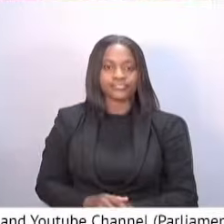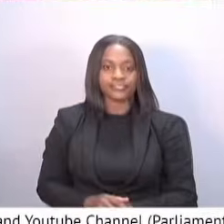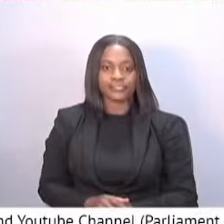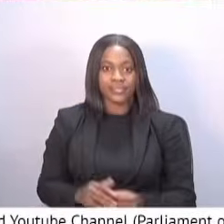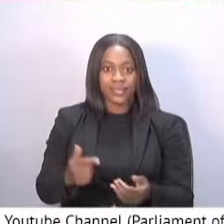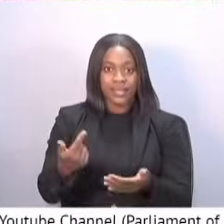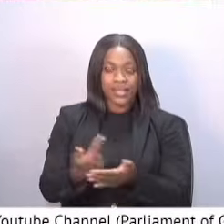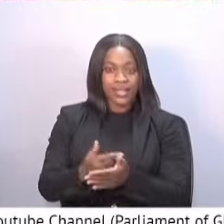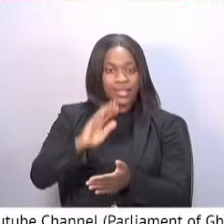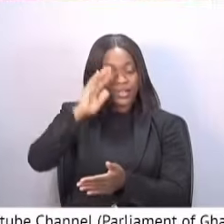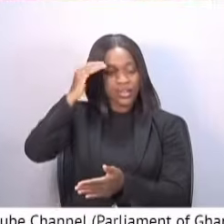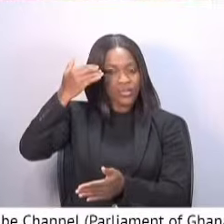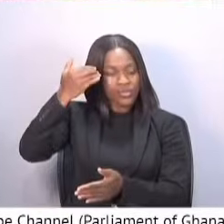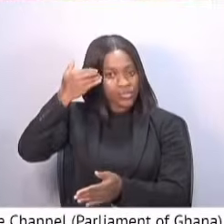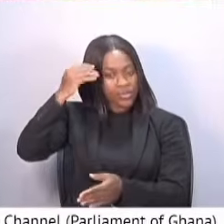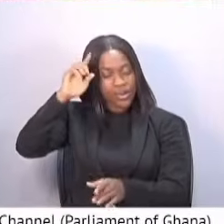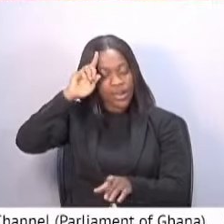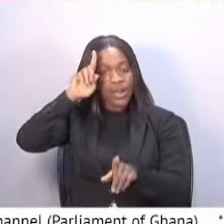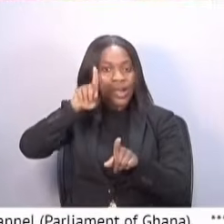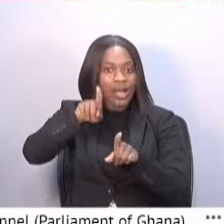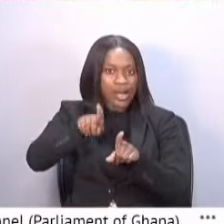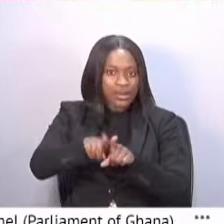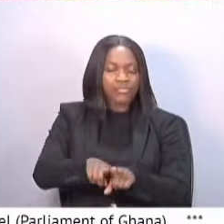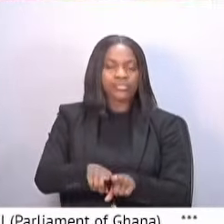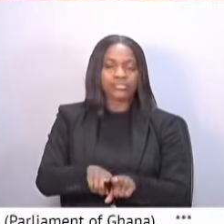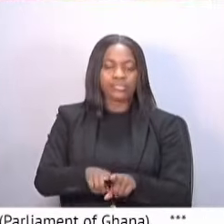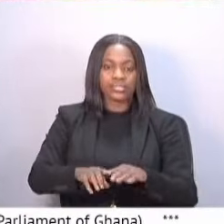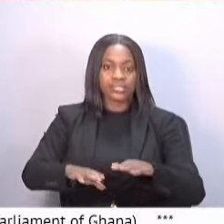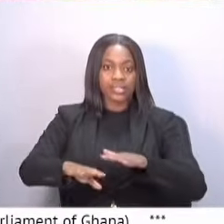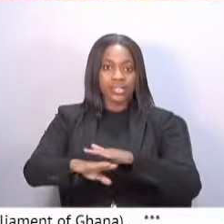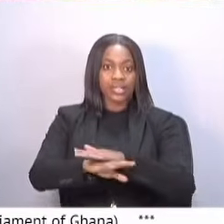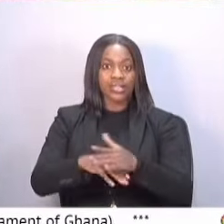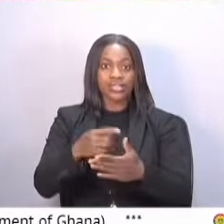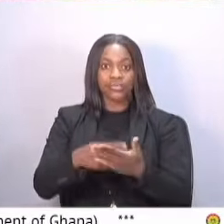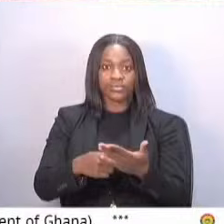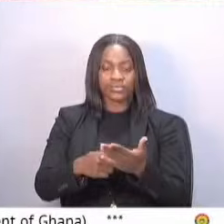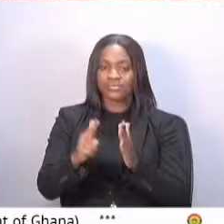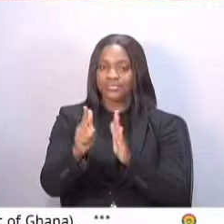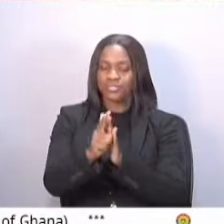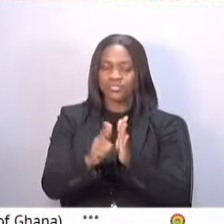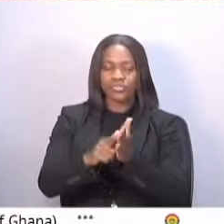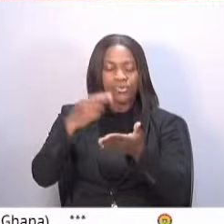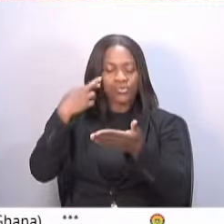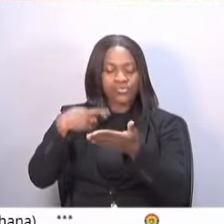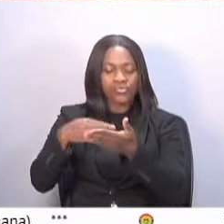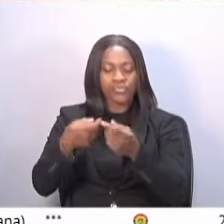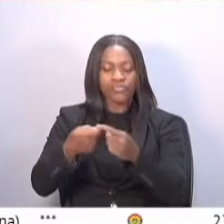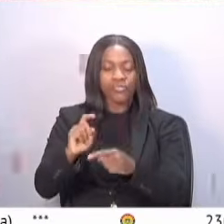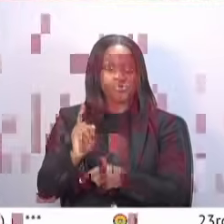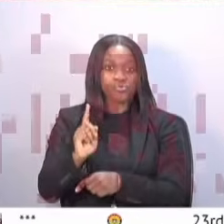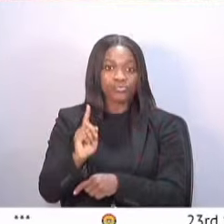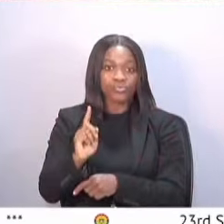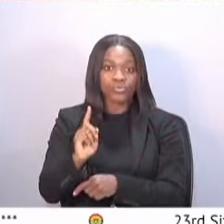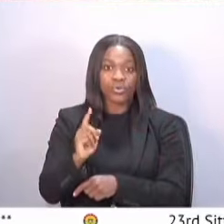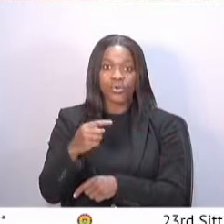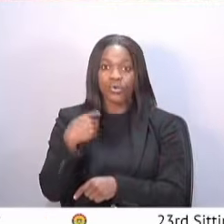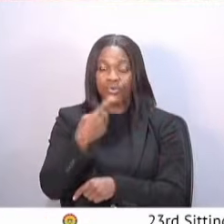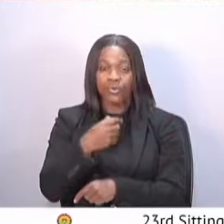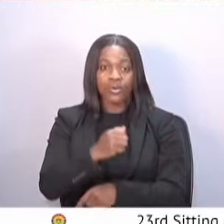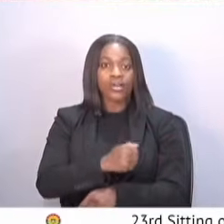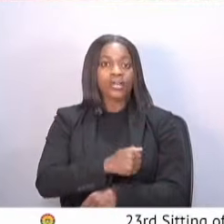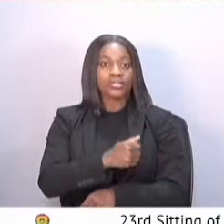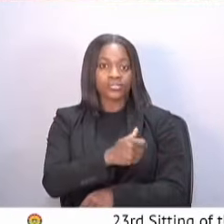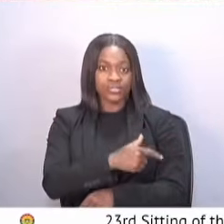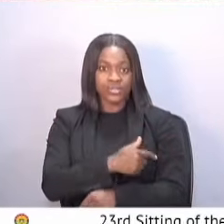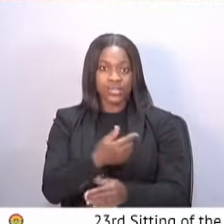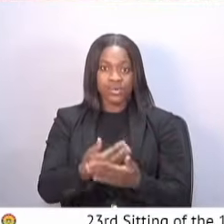Ghana-Korea bilateral agreement is under legal review by the Attorney General before